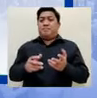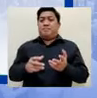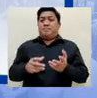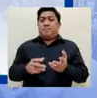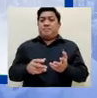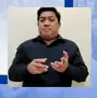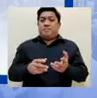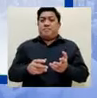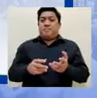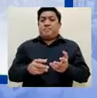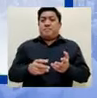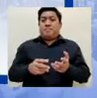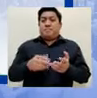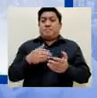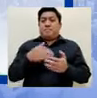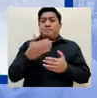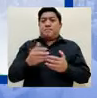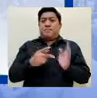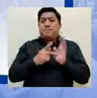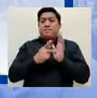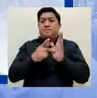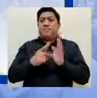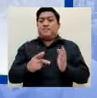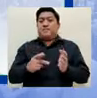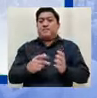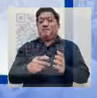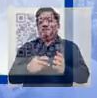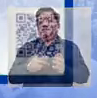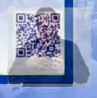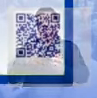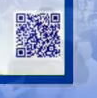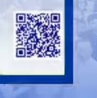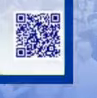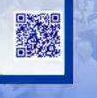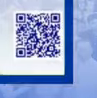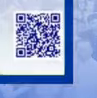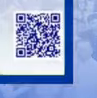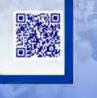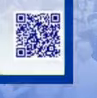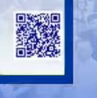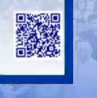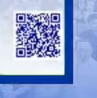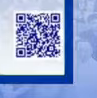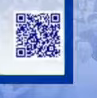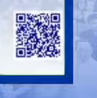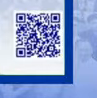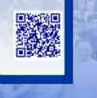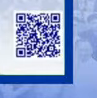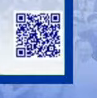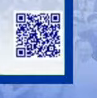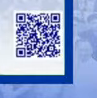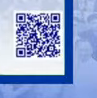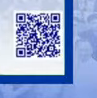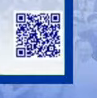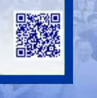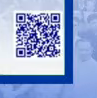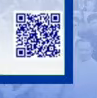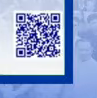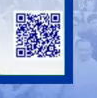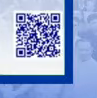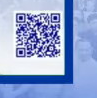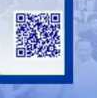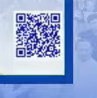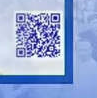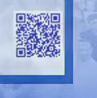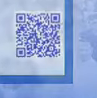So for the next presentation, Mr. Paniir, also from APPGM-SDG, will now show us the other